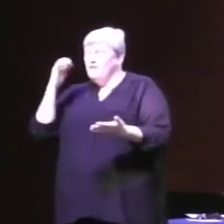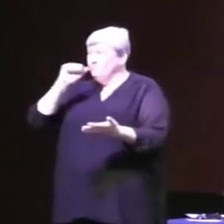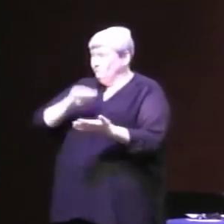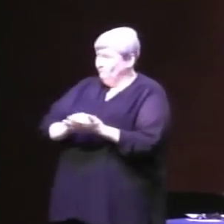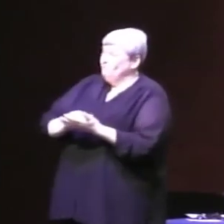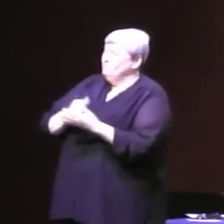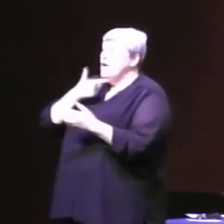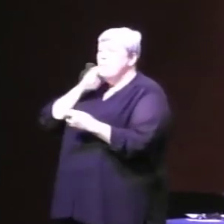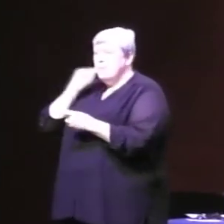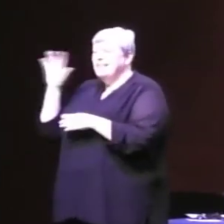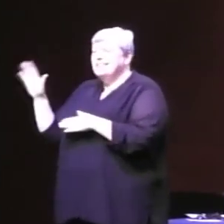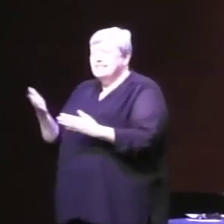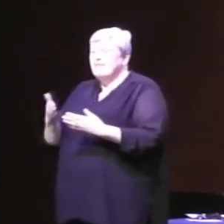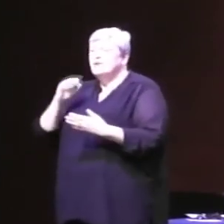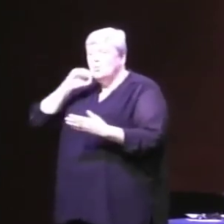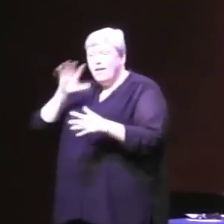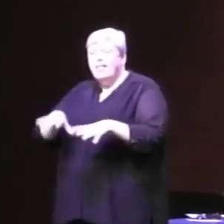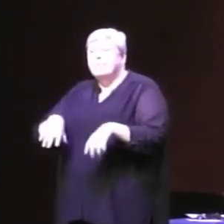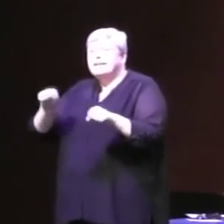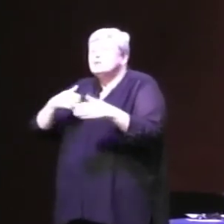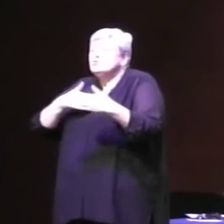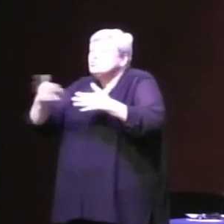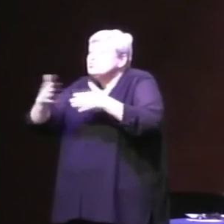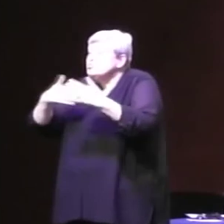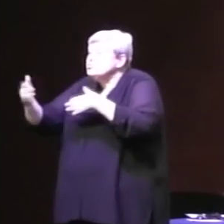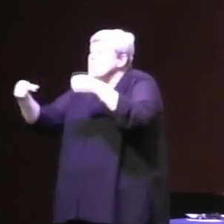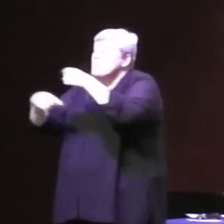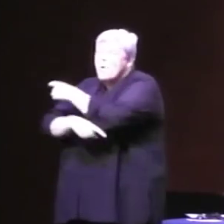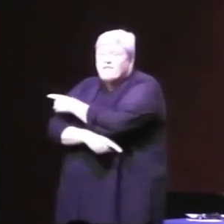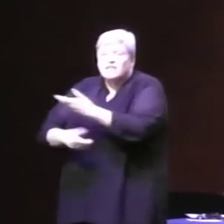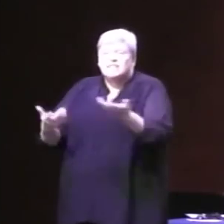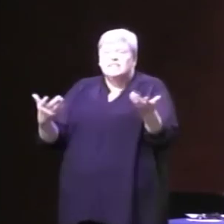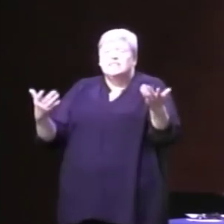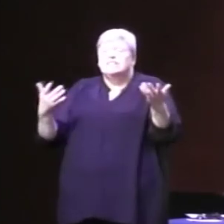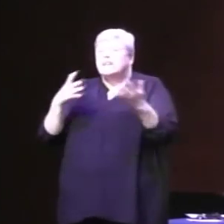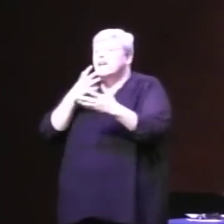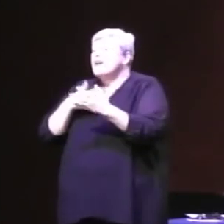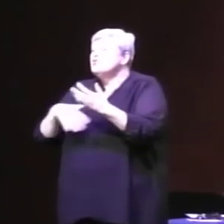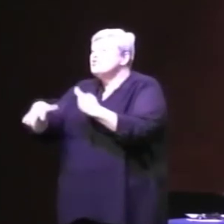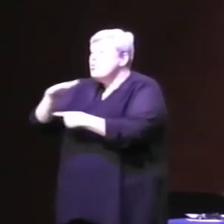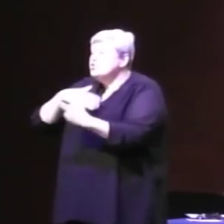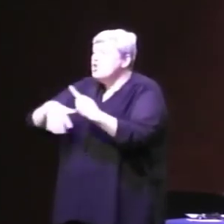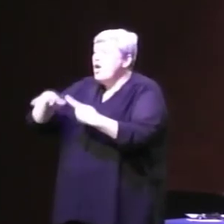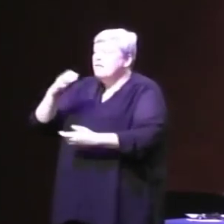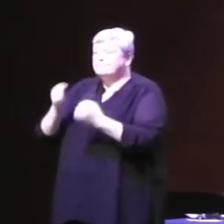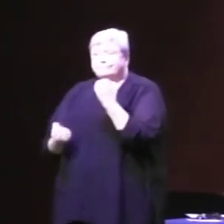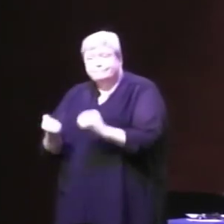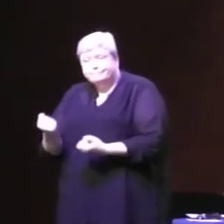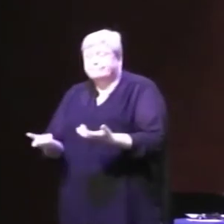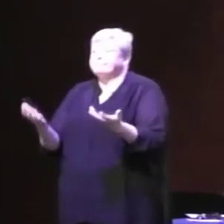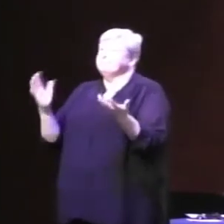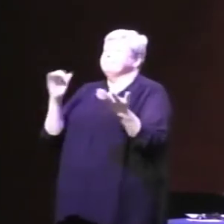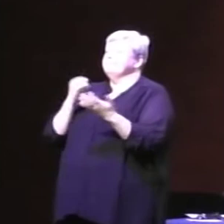services throughout Scotland will we begin to tackle poverty and social injustice. What do decent